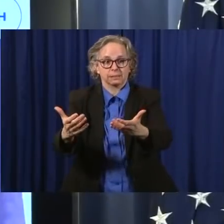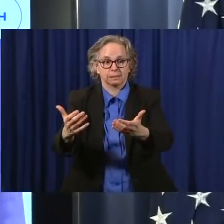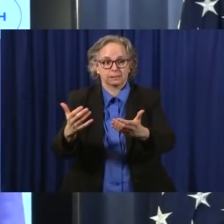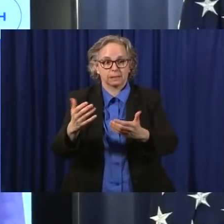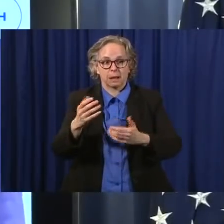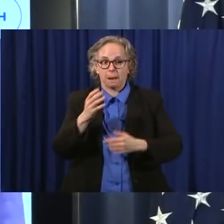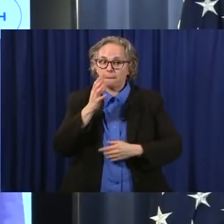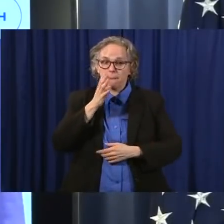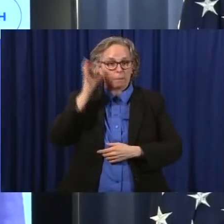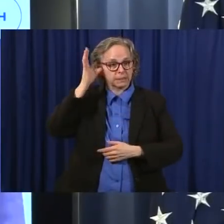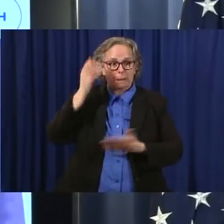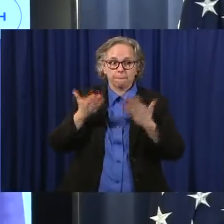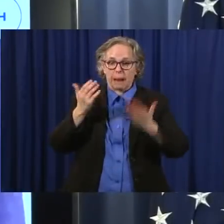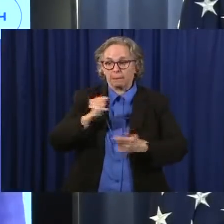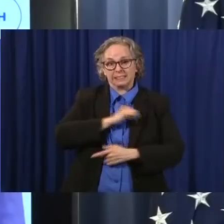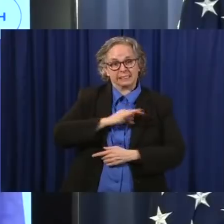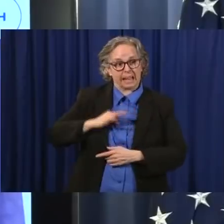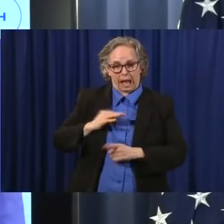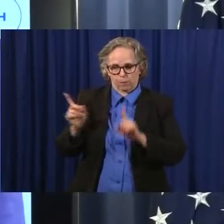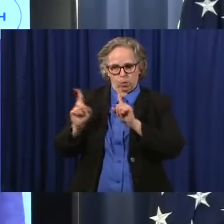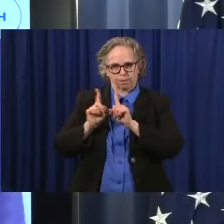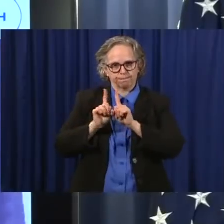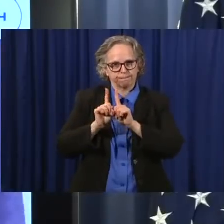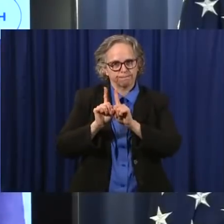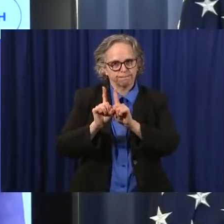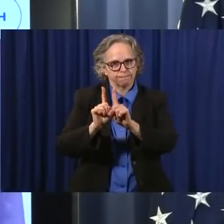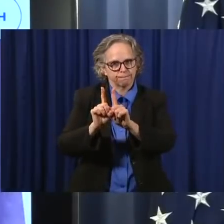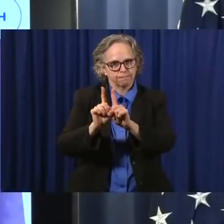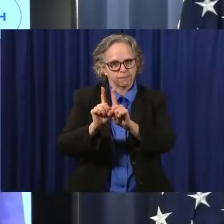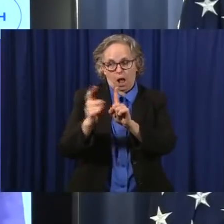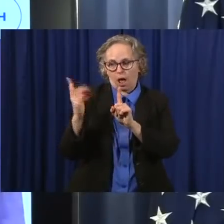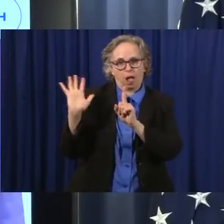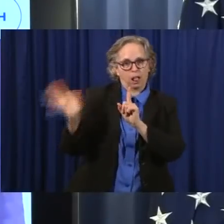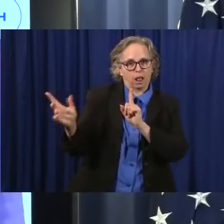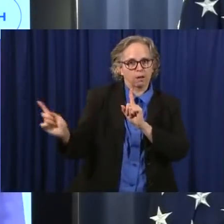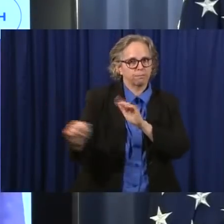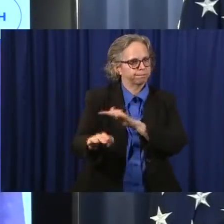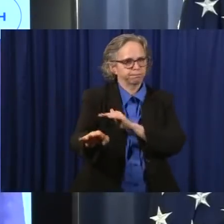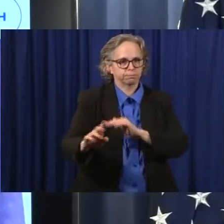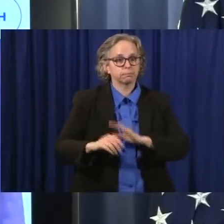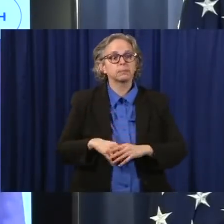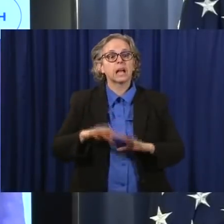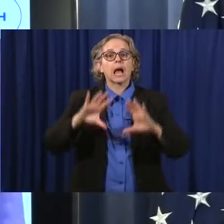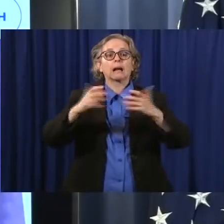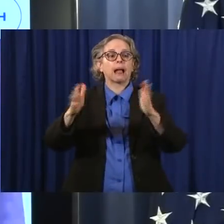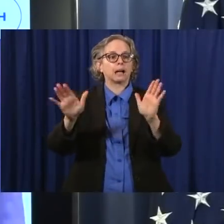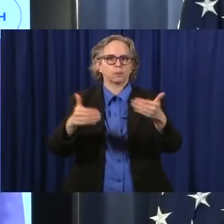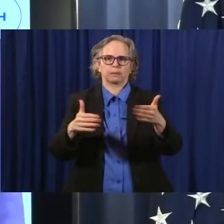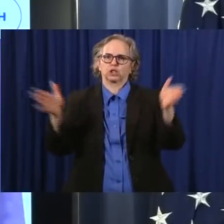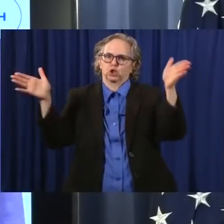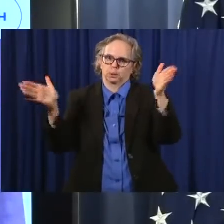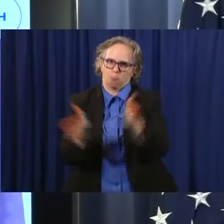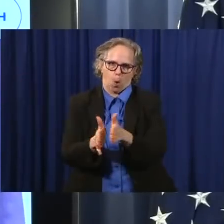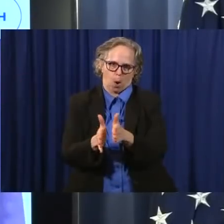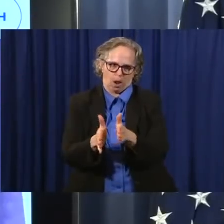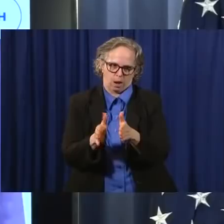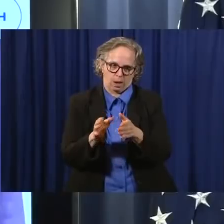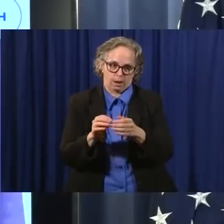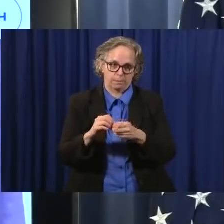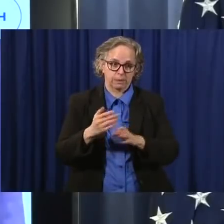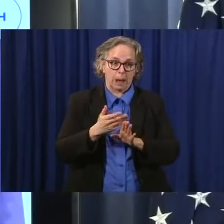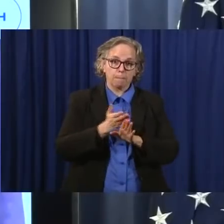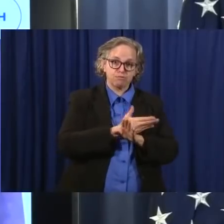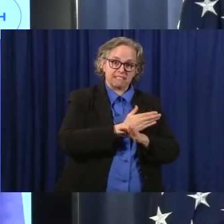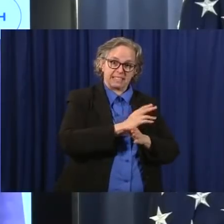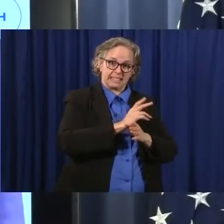another adult. Classroom group sizes will be smaller, as you mentioned. For preschool and school-age children, there will be